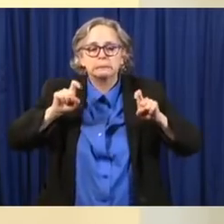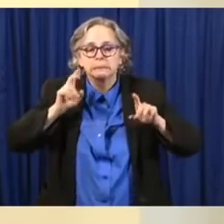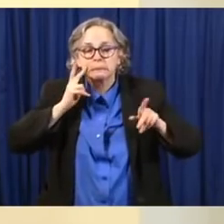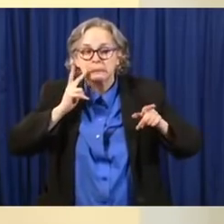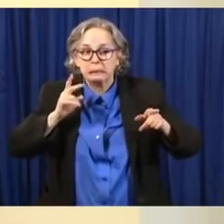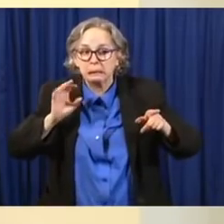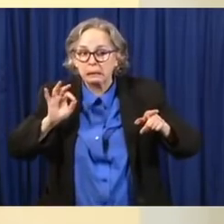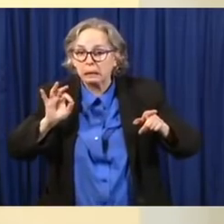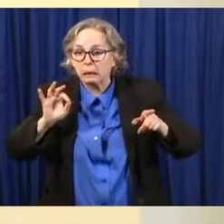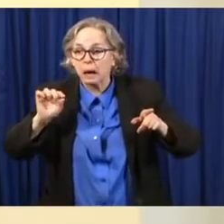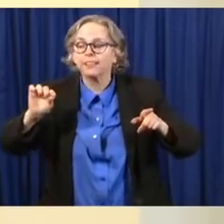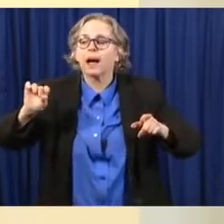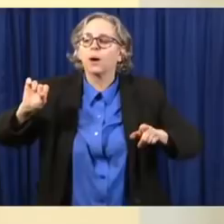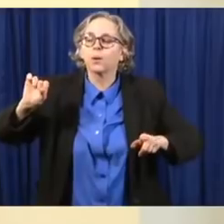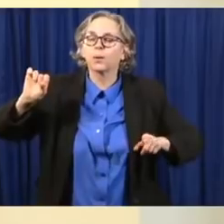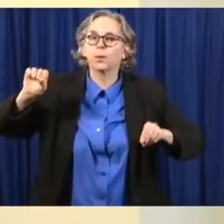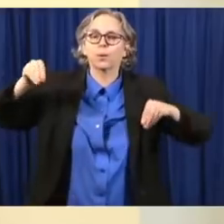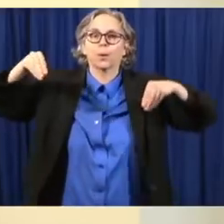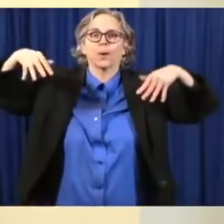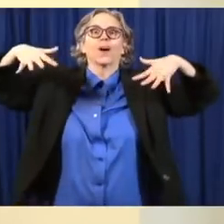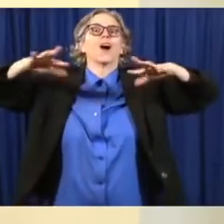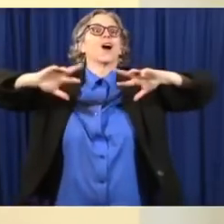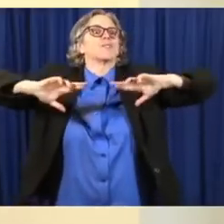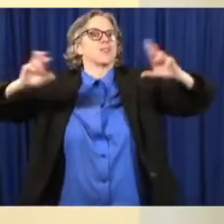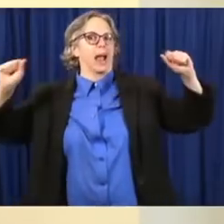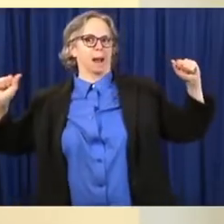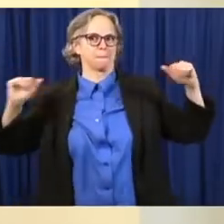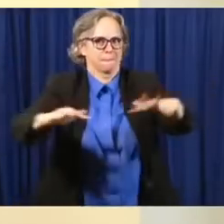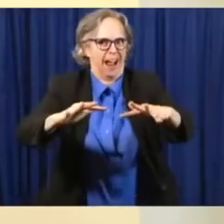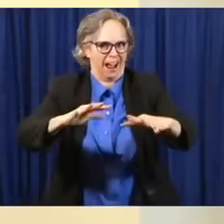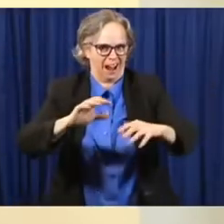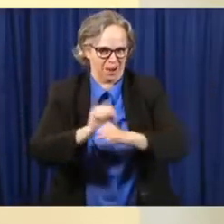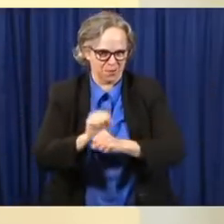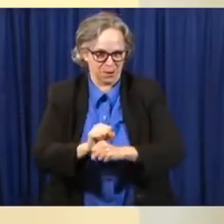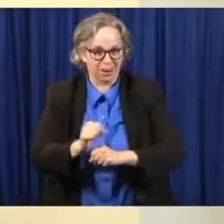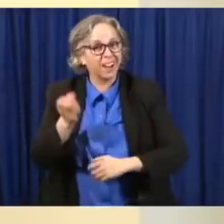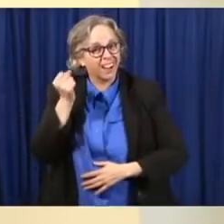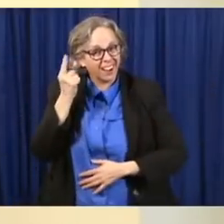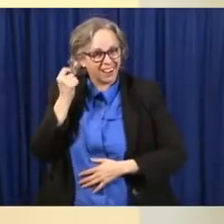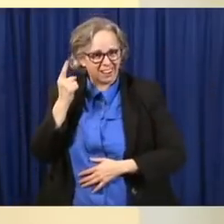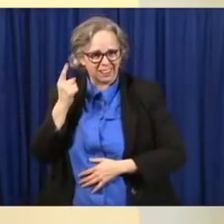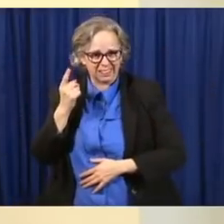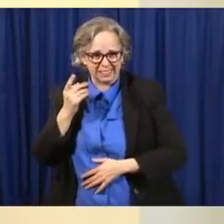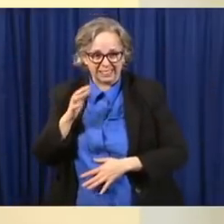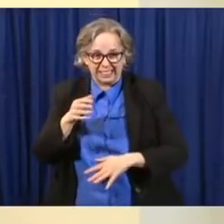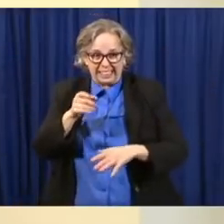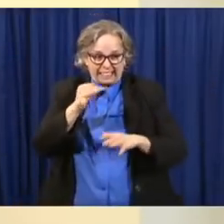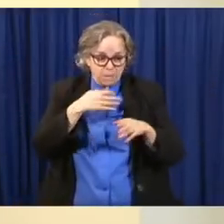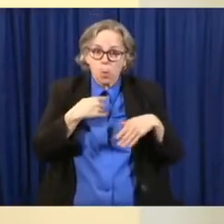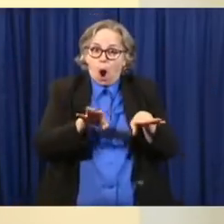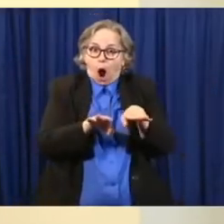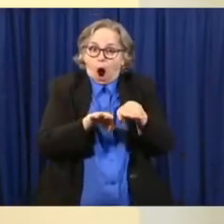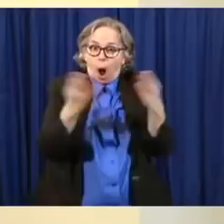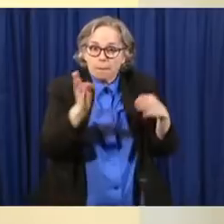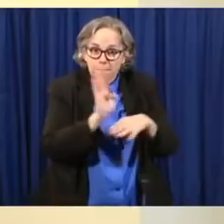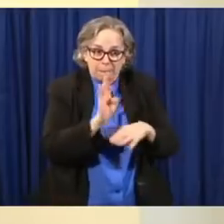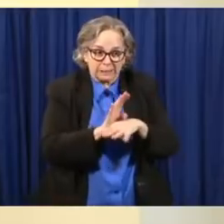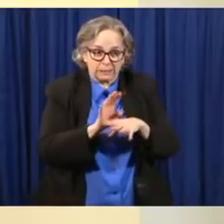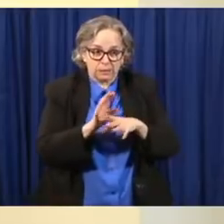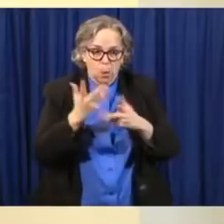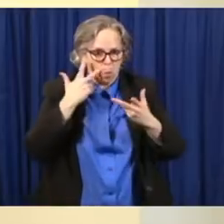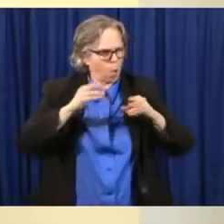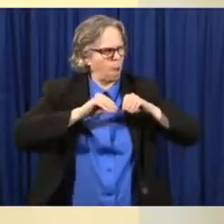fires start happening, because every time we open up, it is guaranteed that we will increase the spread of this